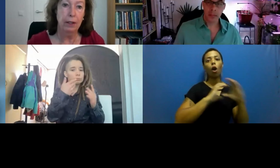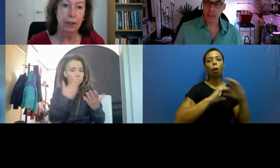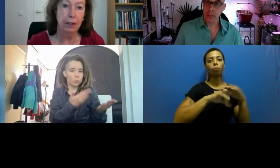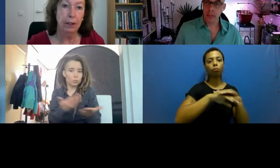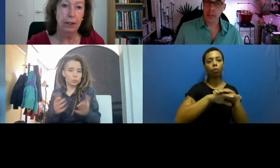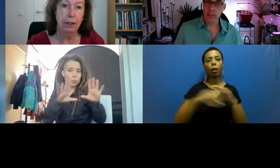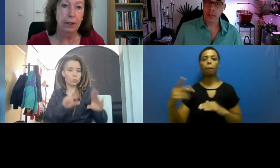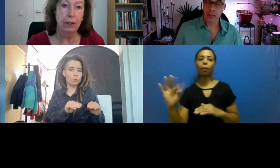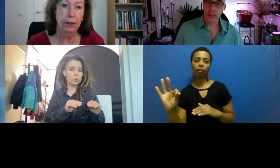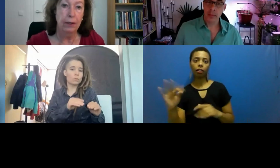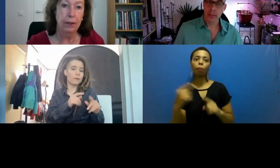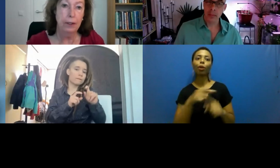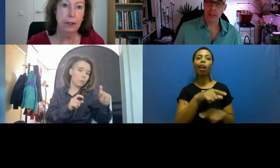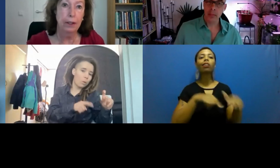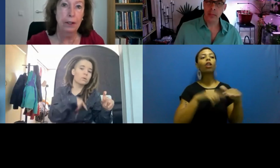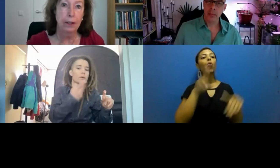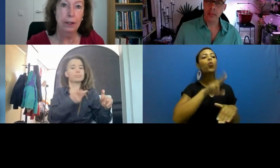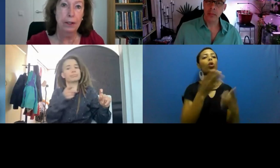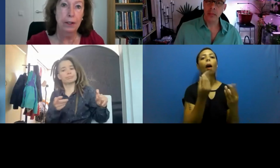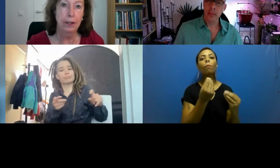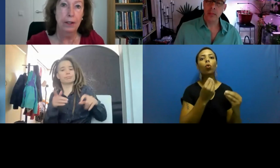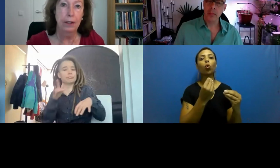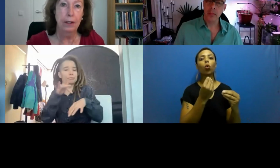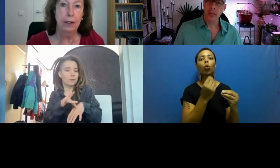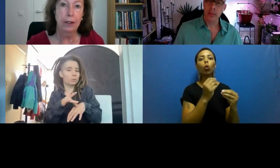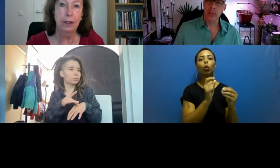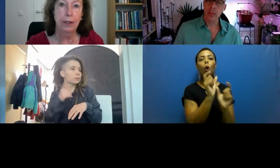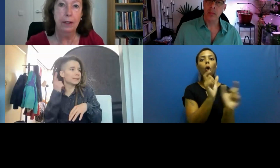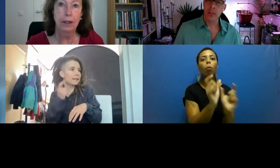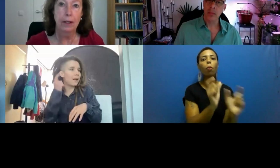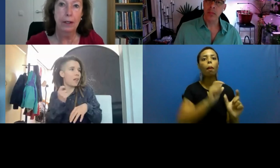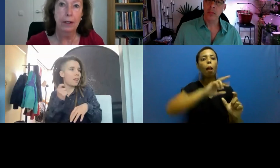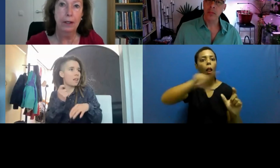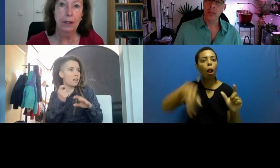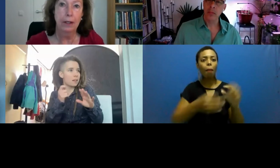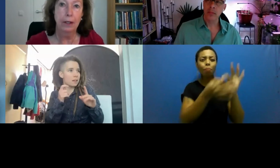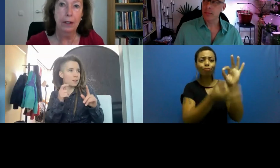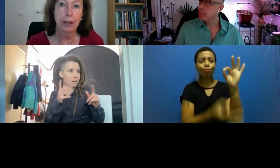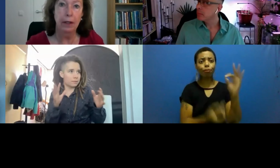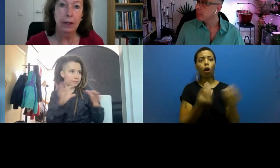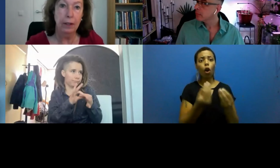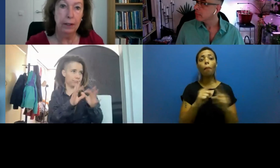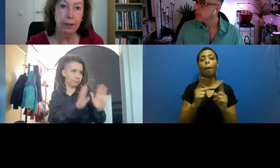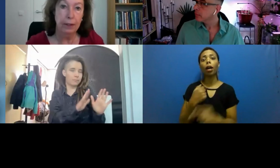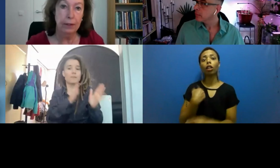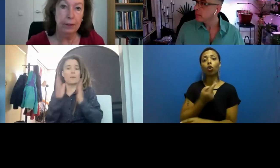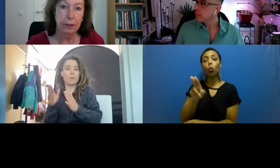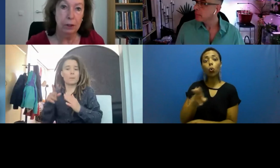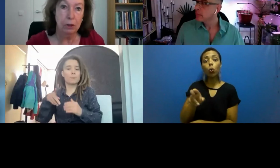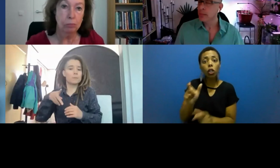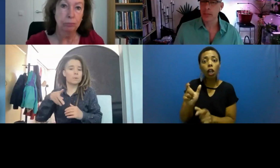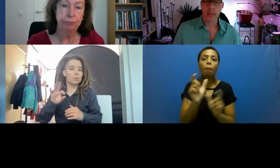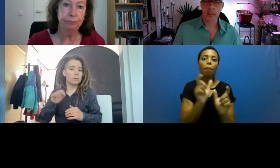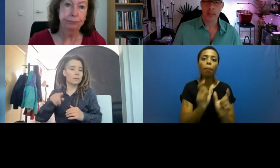code and agreements, and what we use for certain words, we use a signal or a sign, a